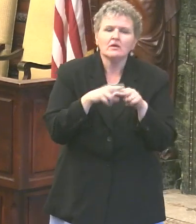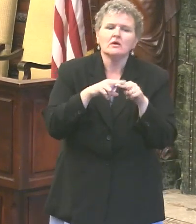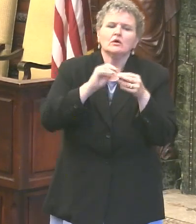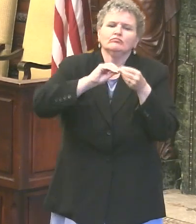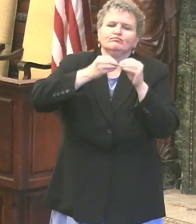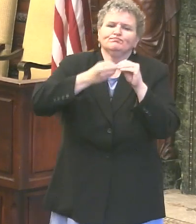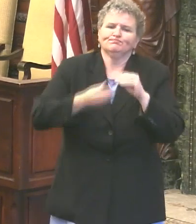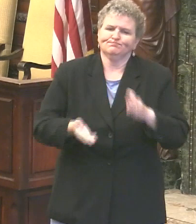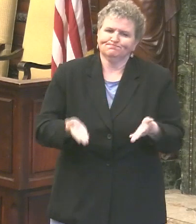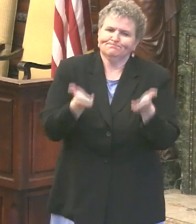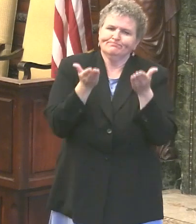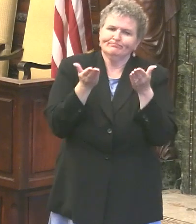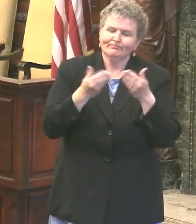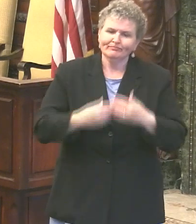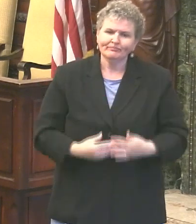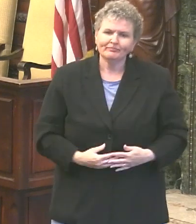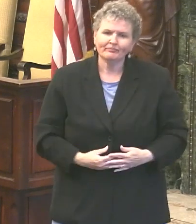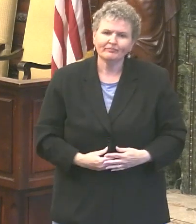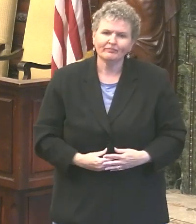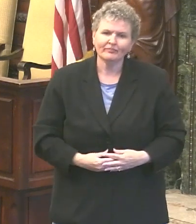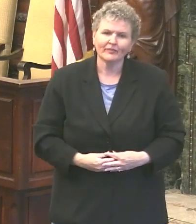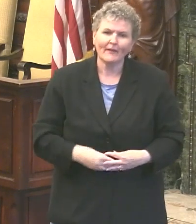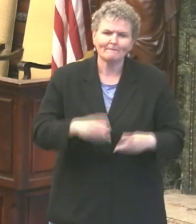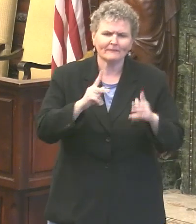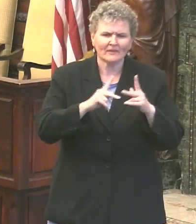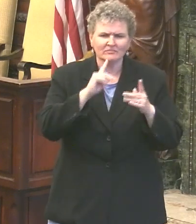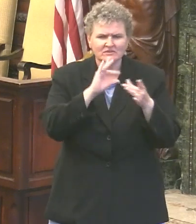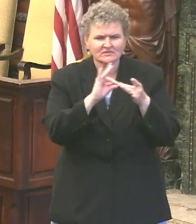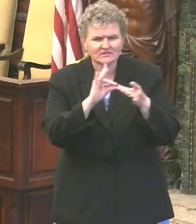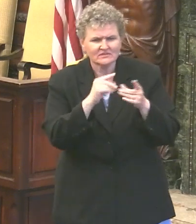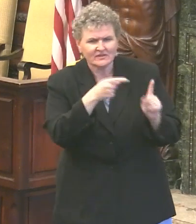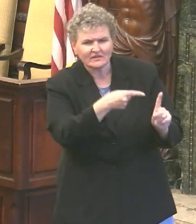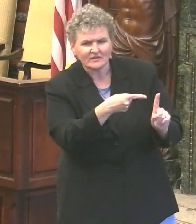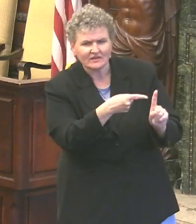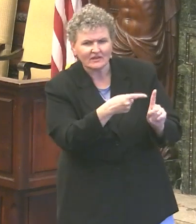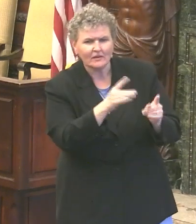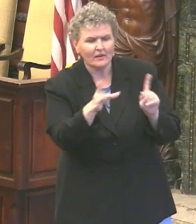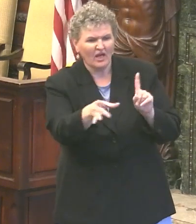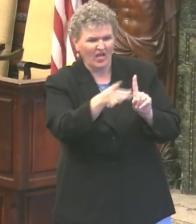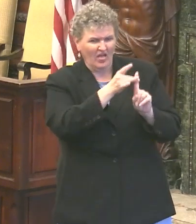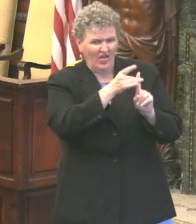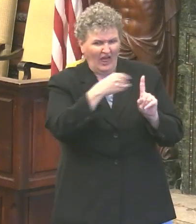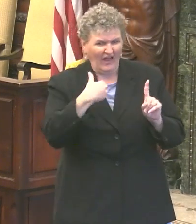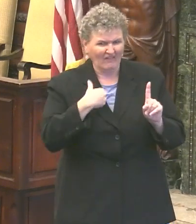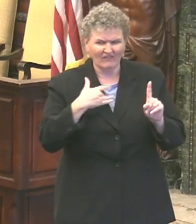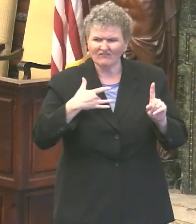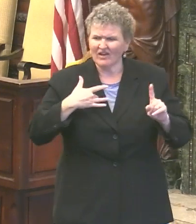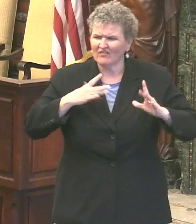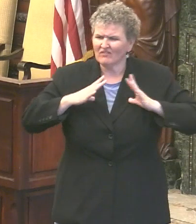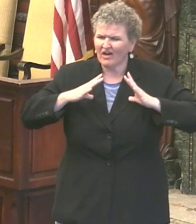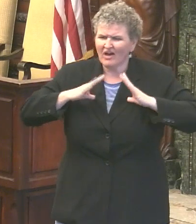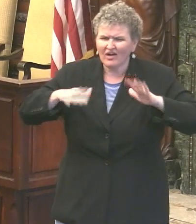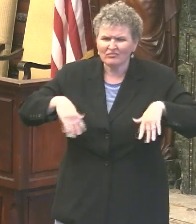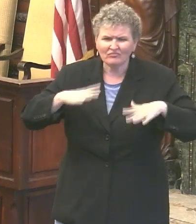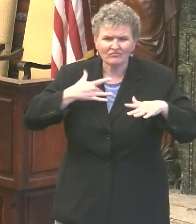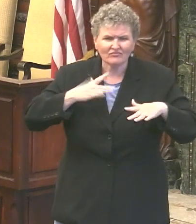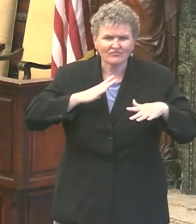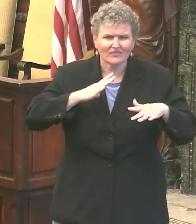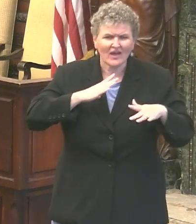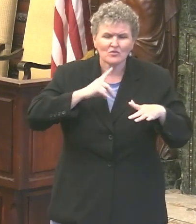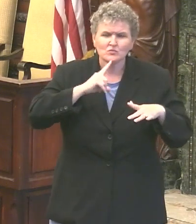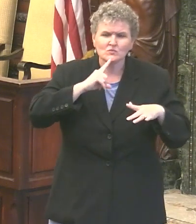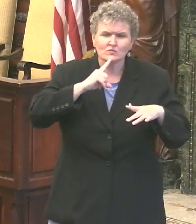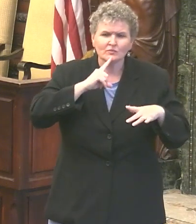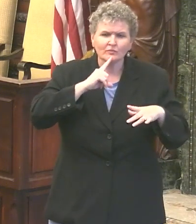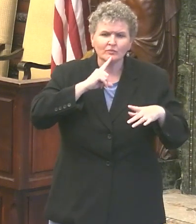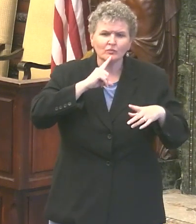with some people there who said that among those folks who tested positive and were asymptomatic, that they indeed had some symptoms, but maybe just perhaps 1 or 2 of